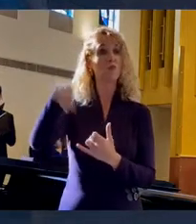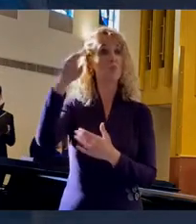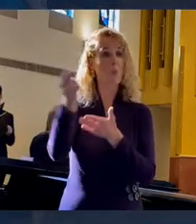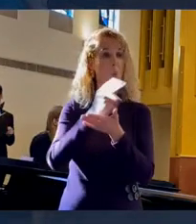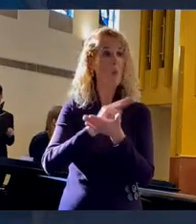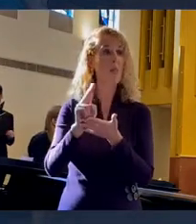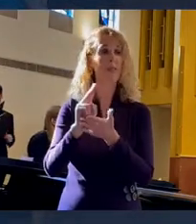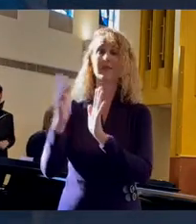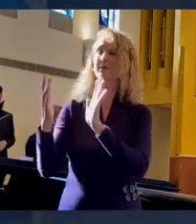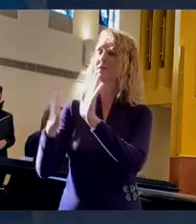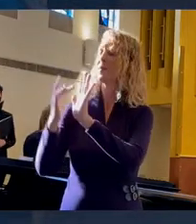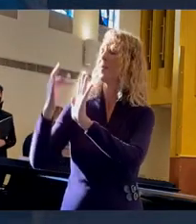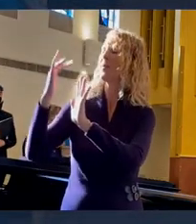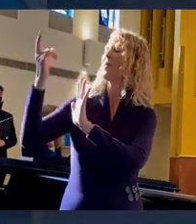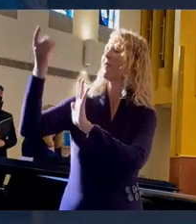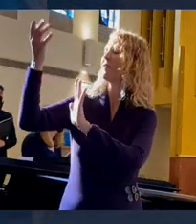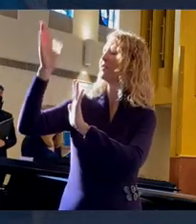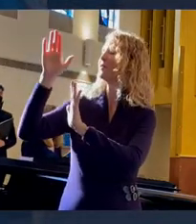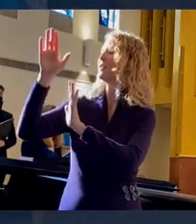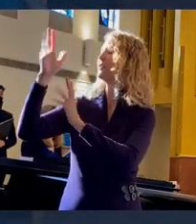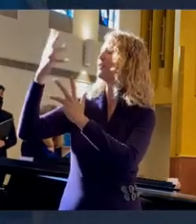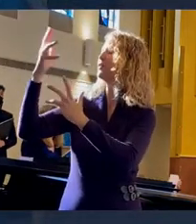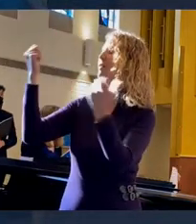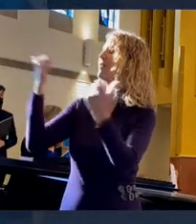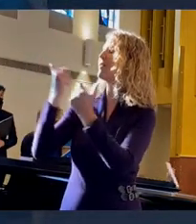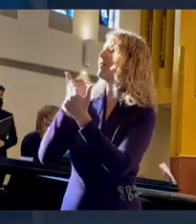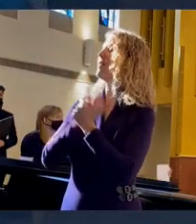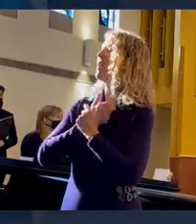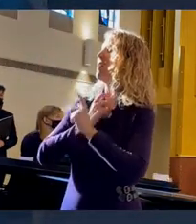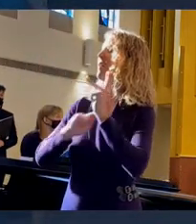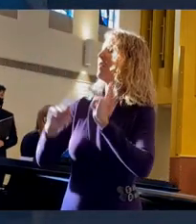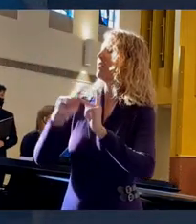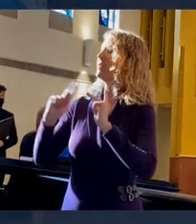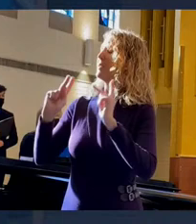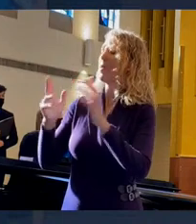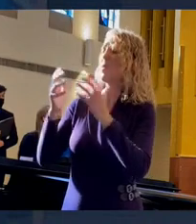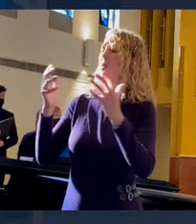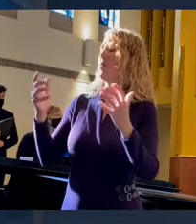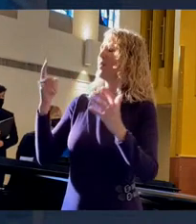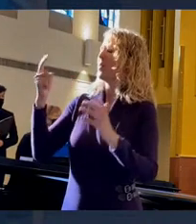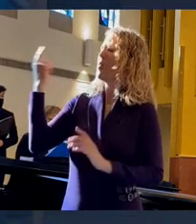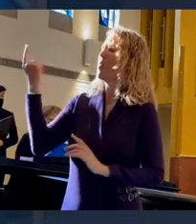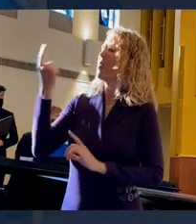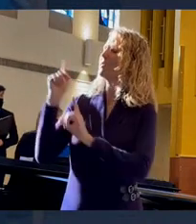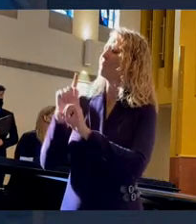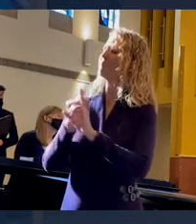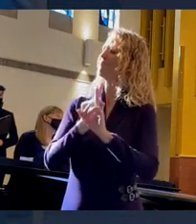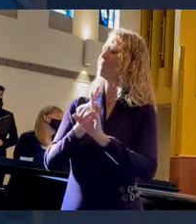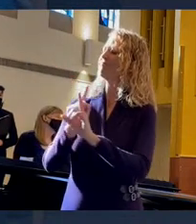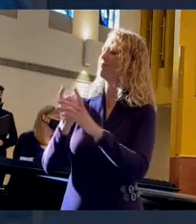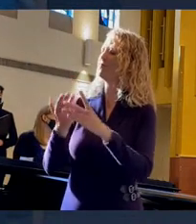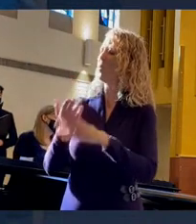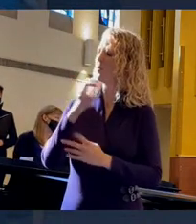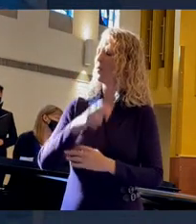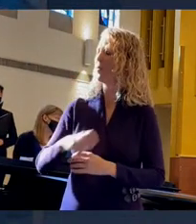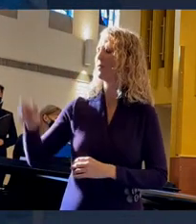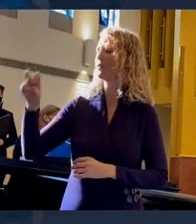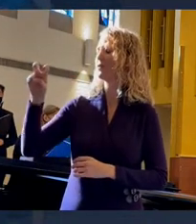To be glorified, O God, who love the human race and who always walk with us on the journey of